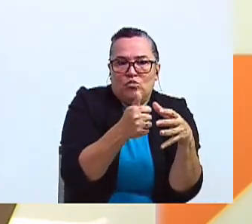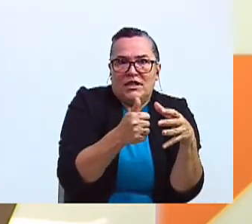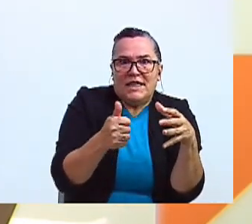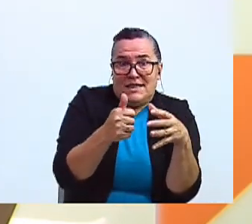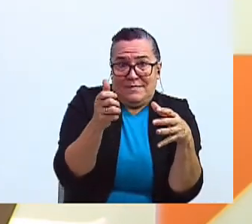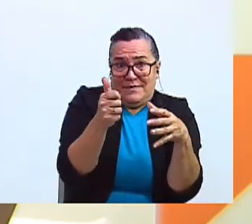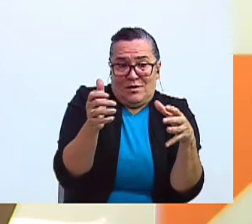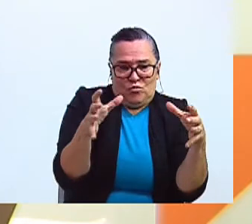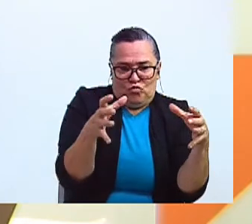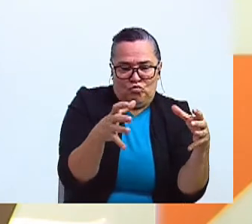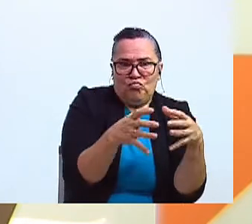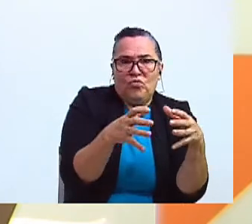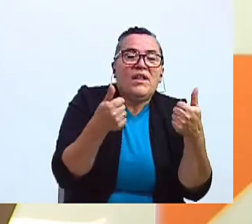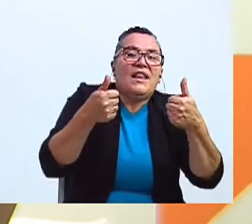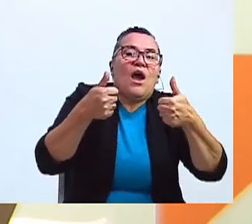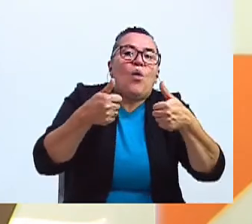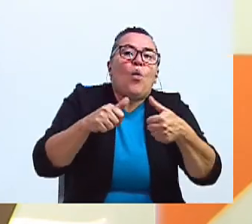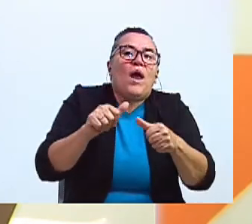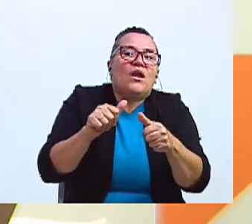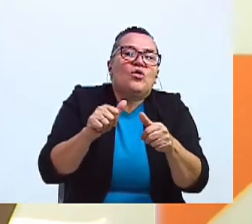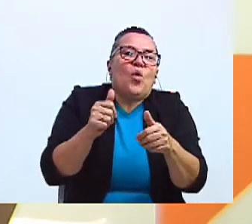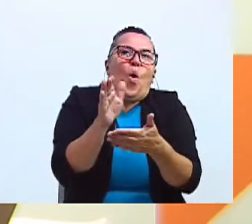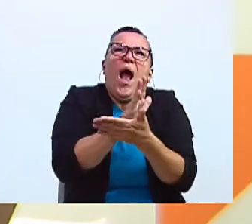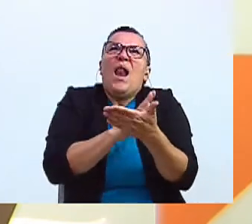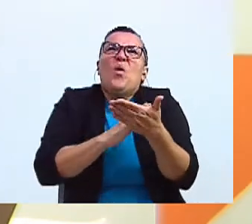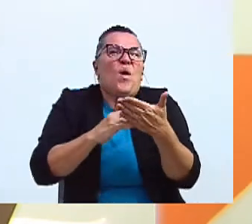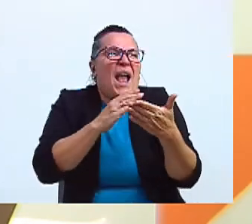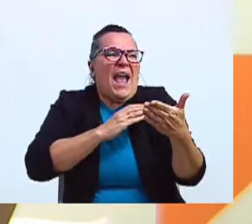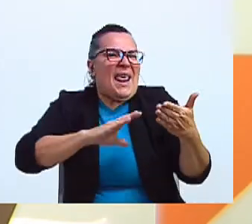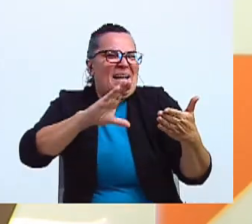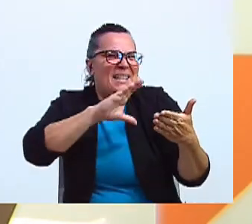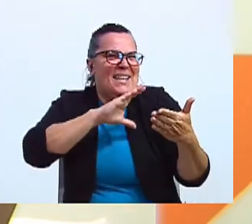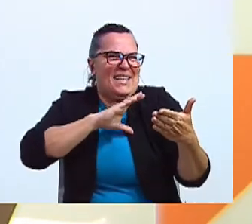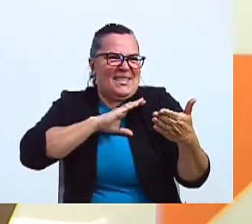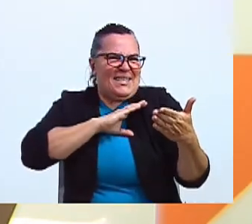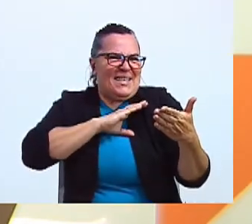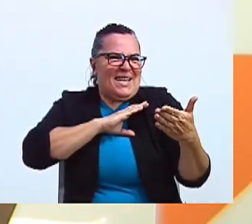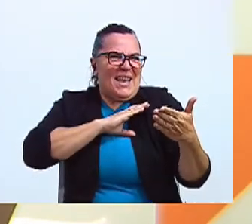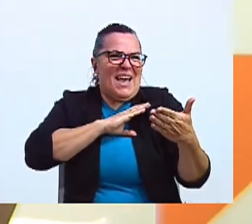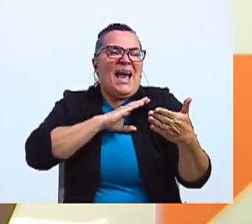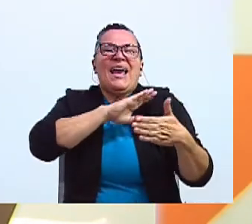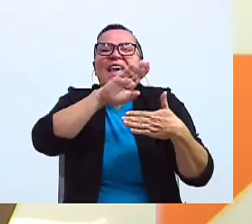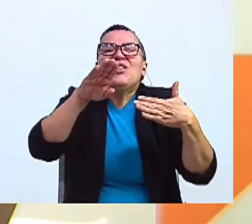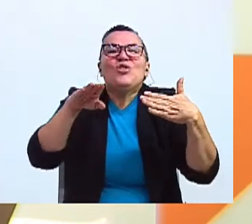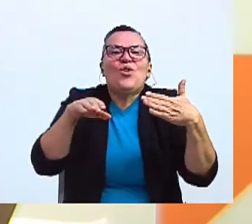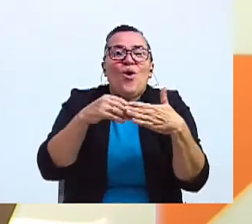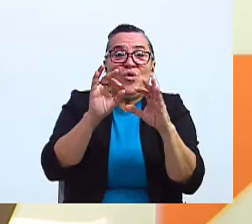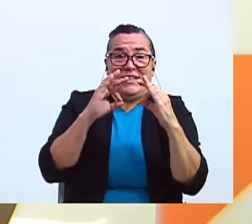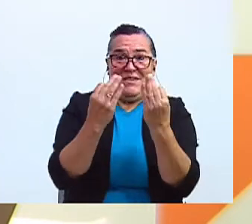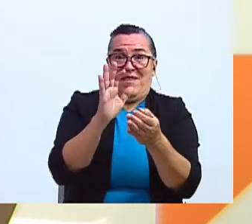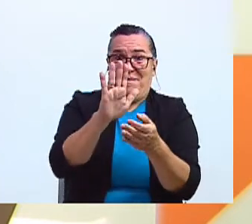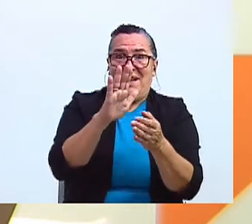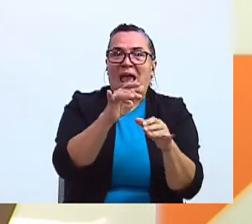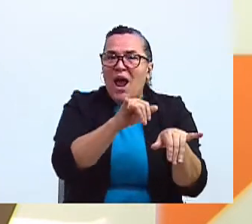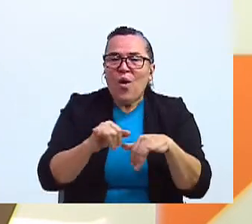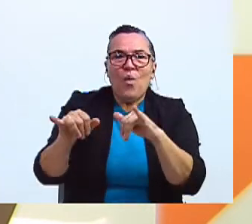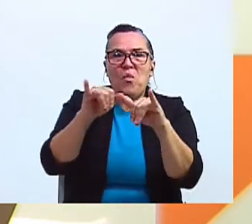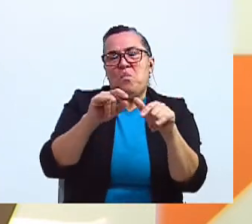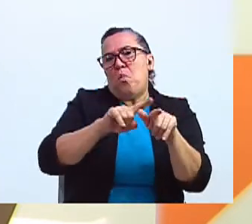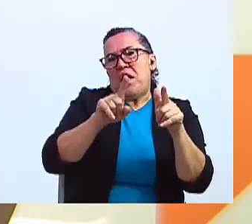yourself, according to something all members have in common, okay? It can be